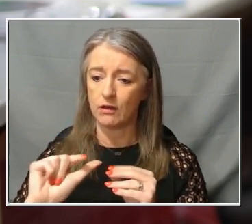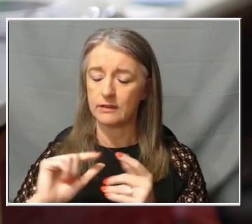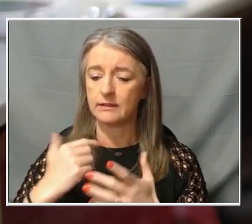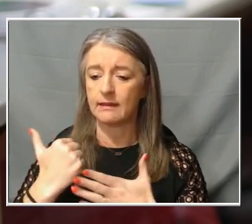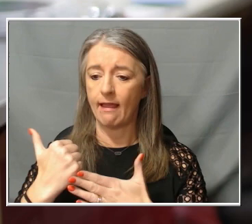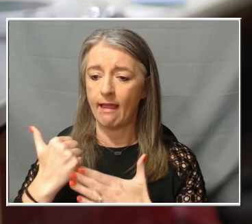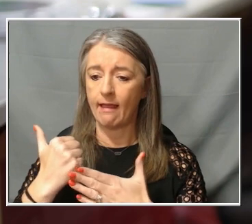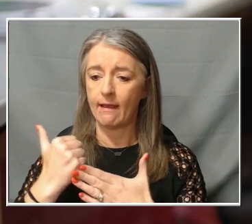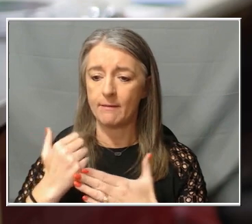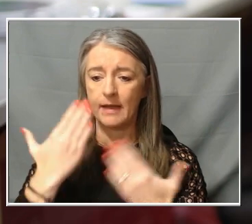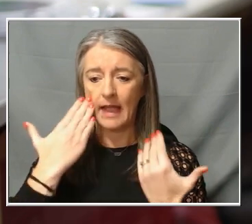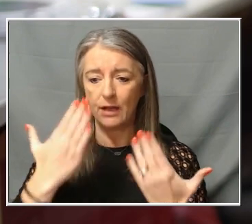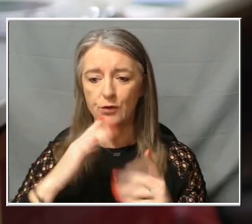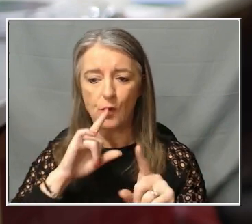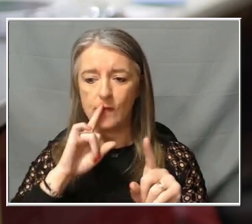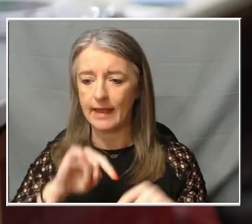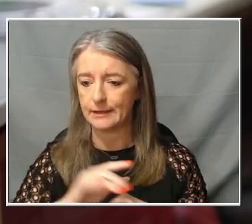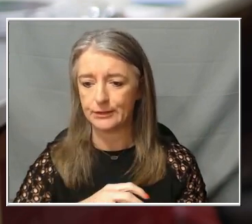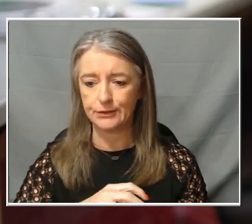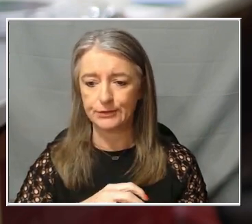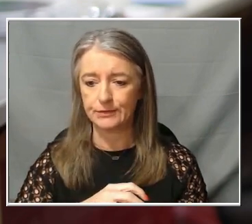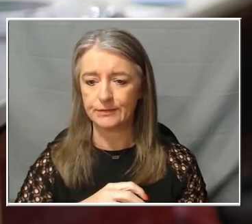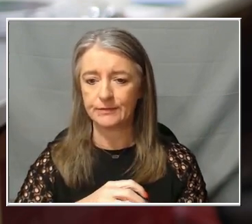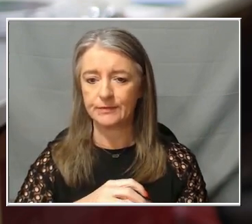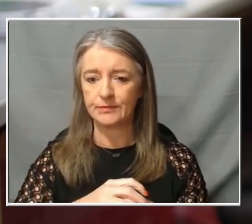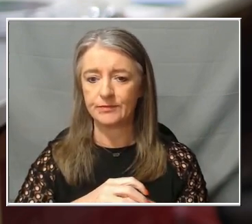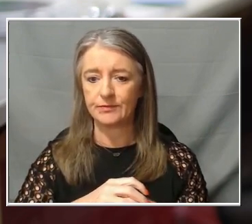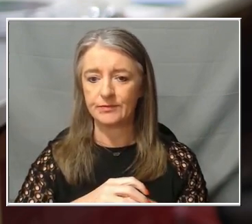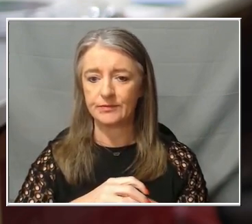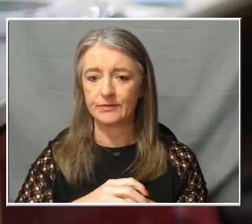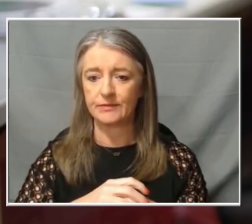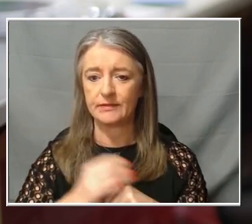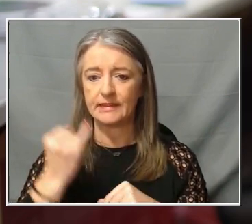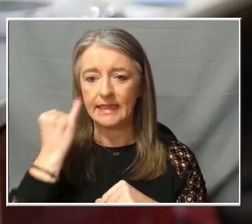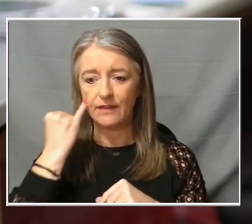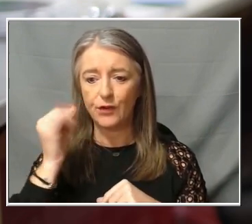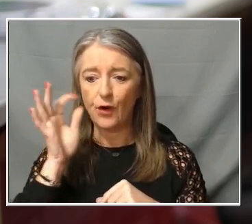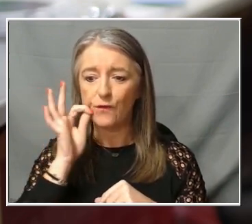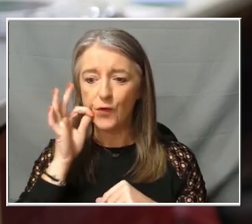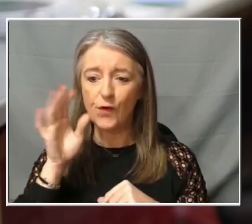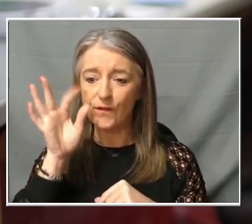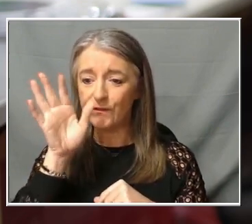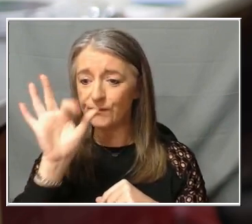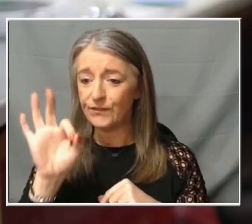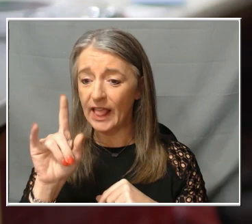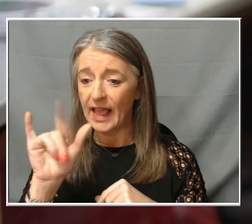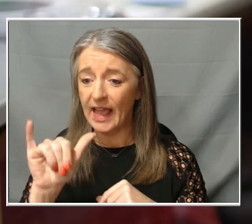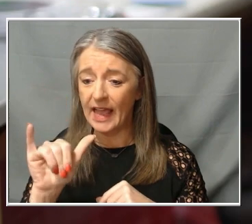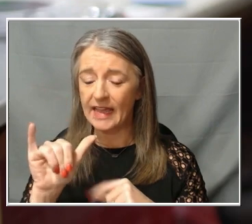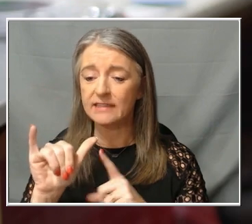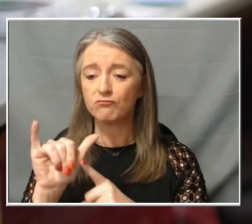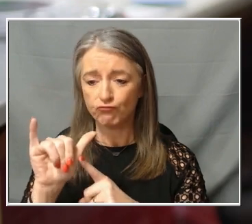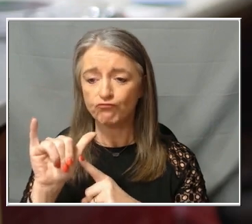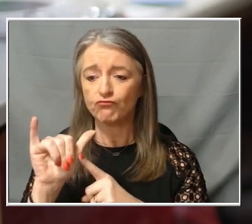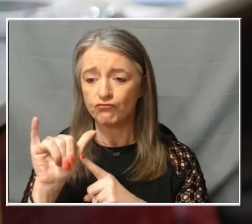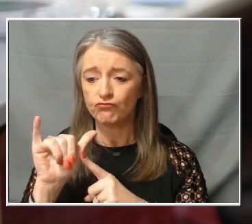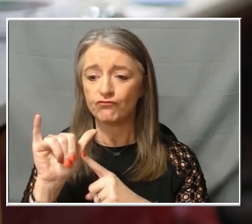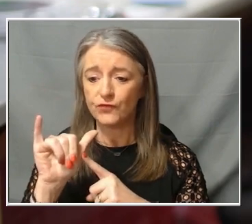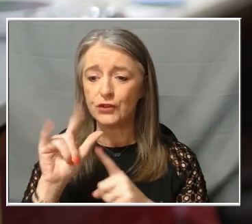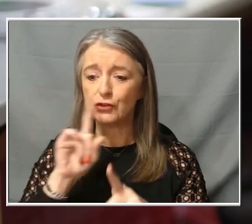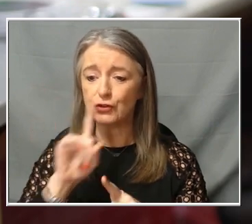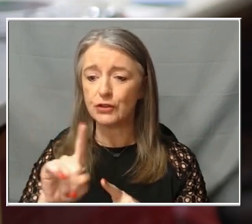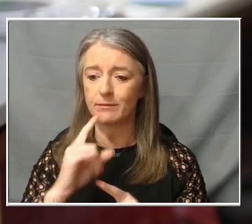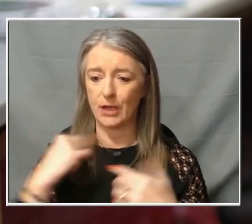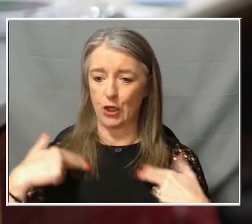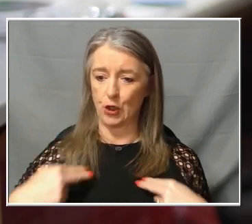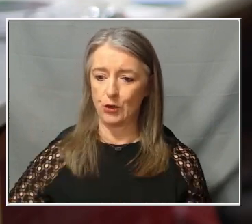do not know that answer. If you are a fruit fly, I can say for sure, but for human, we don't know yet. But that's exactly where we want